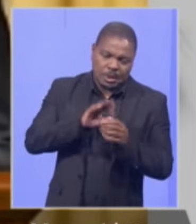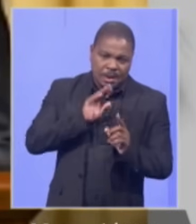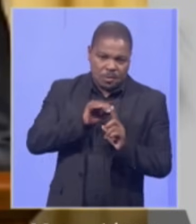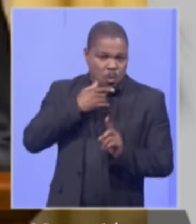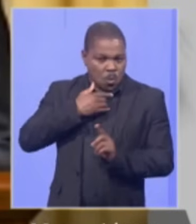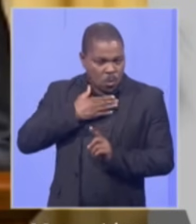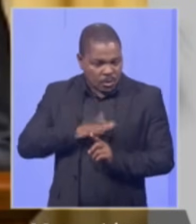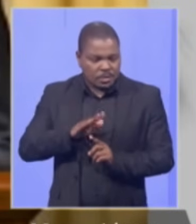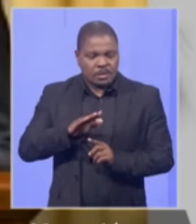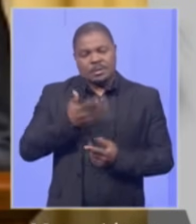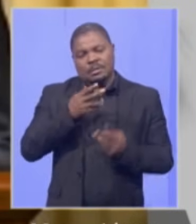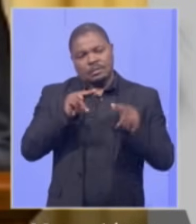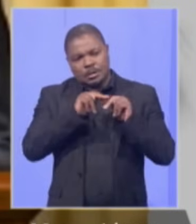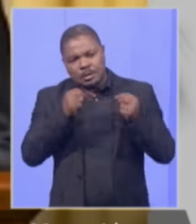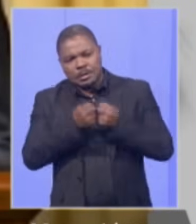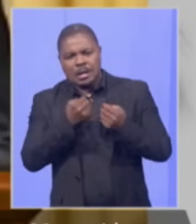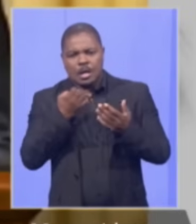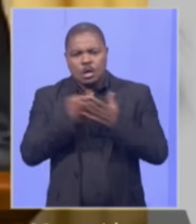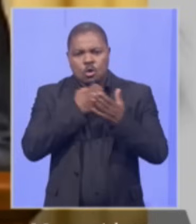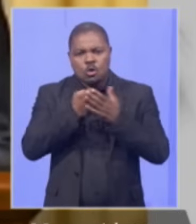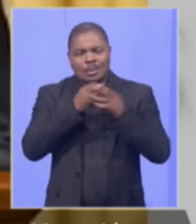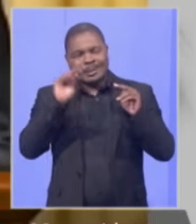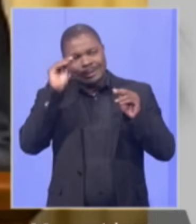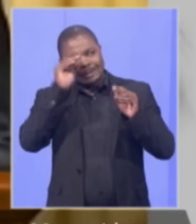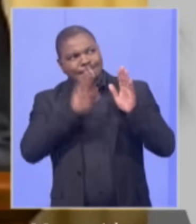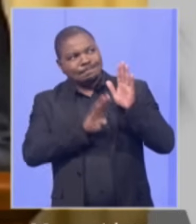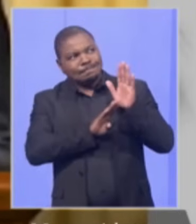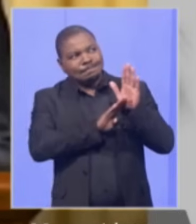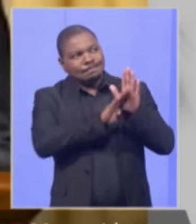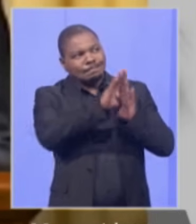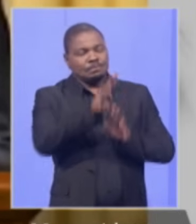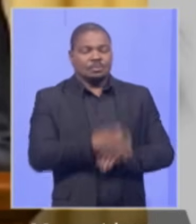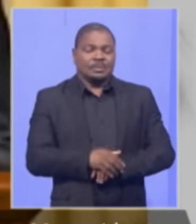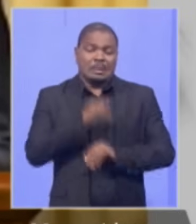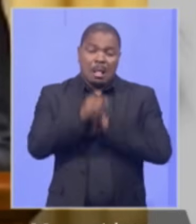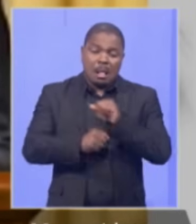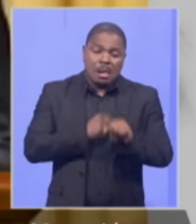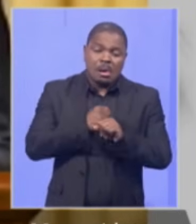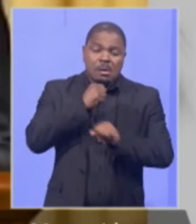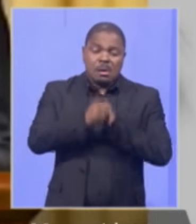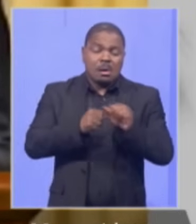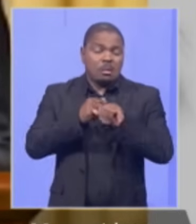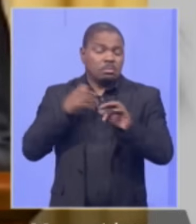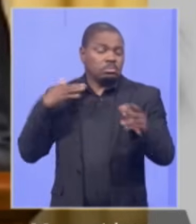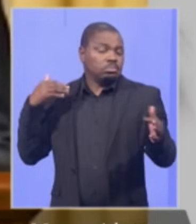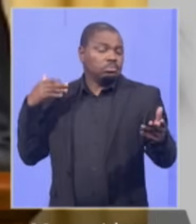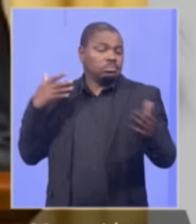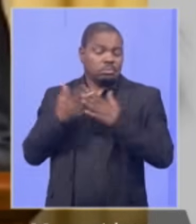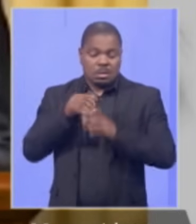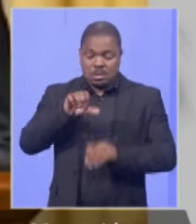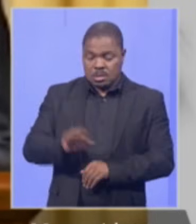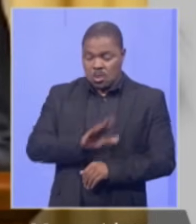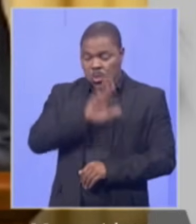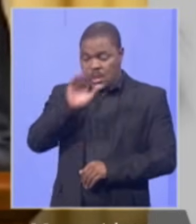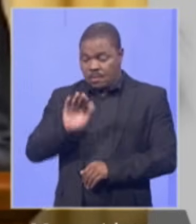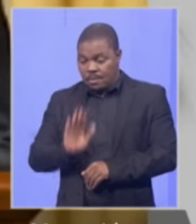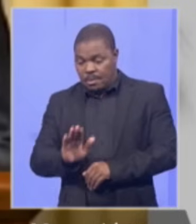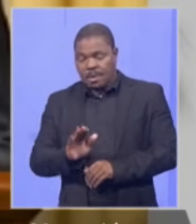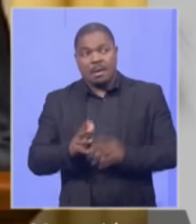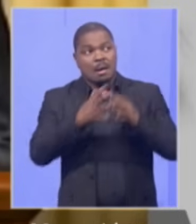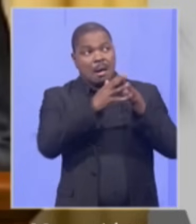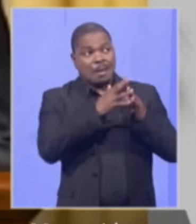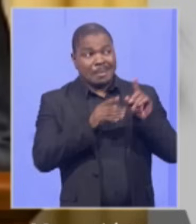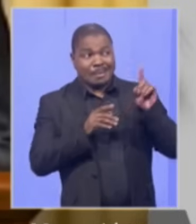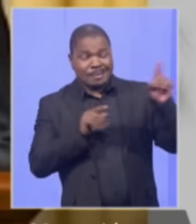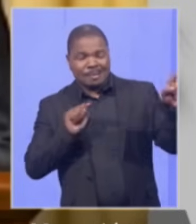national and economic interests. For decades, South Africa and the United States of America have maintained